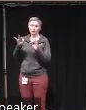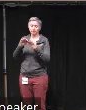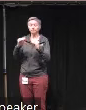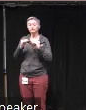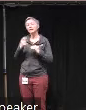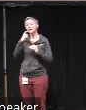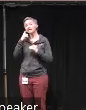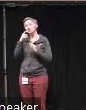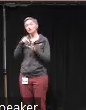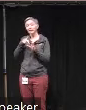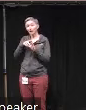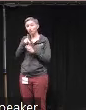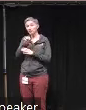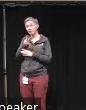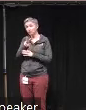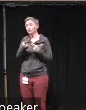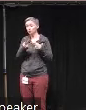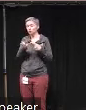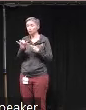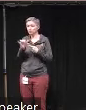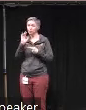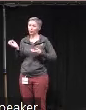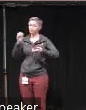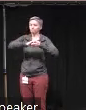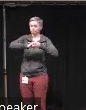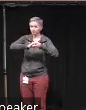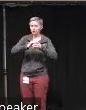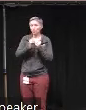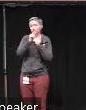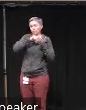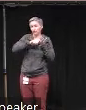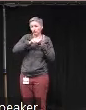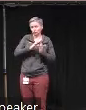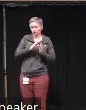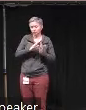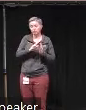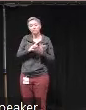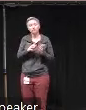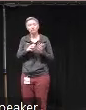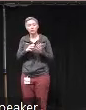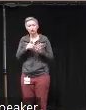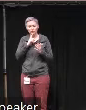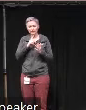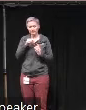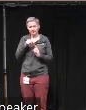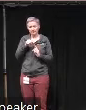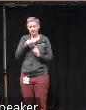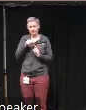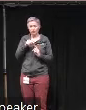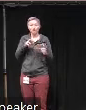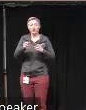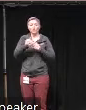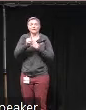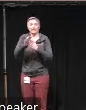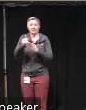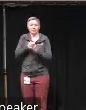psychiatry division also will be partnering researchers to be able to do really be position itself to lead the field